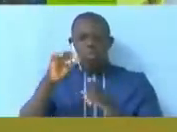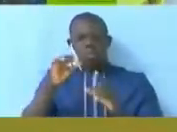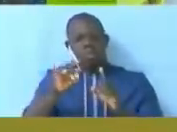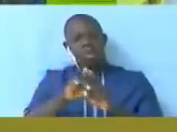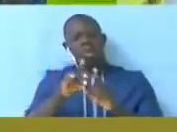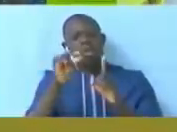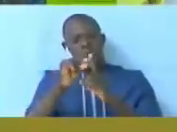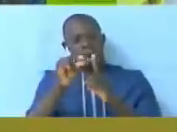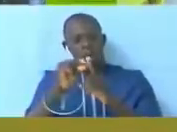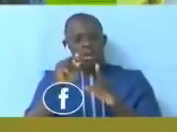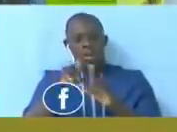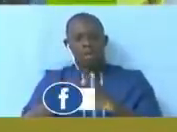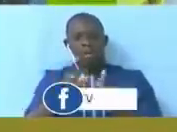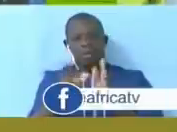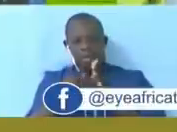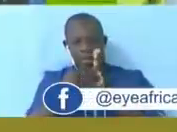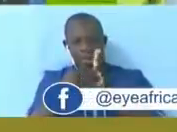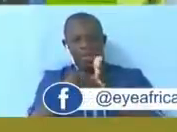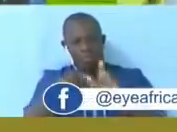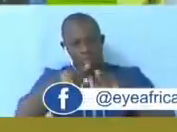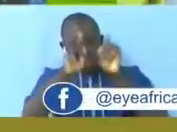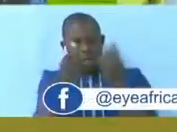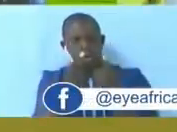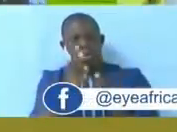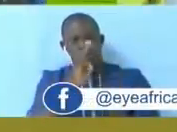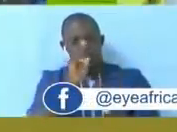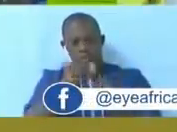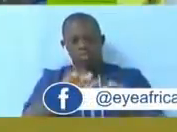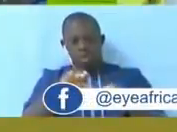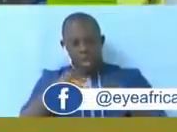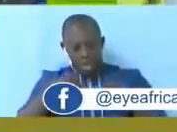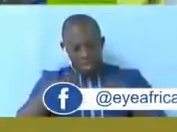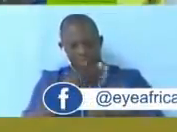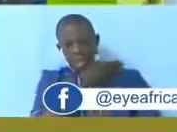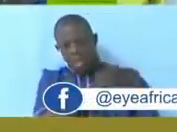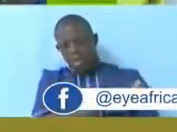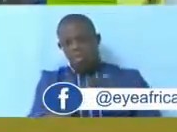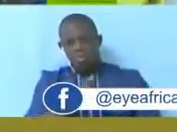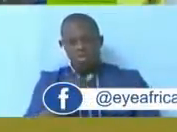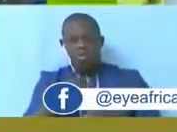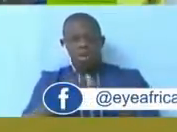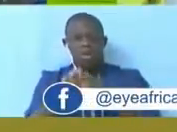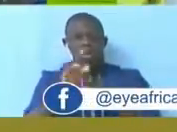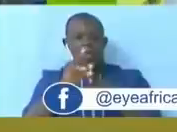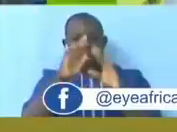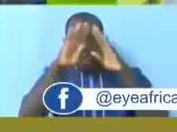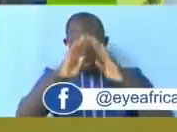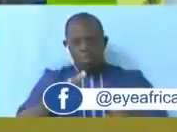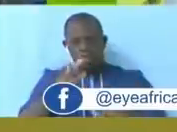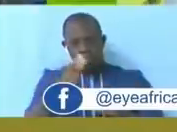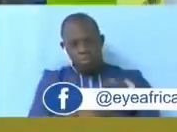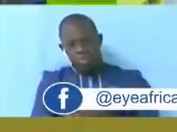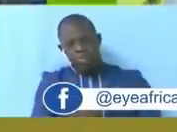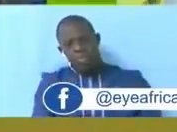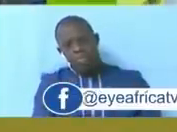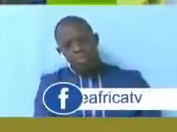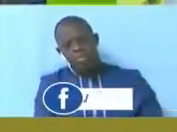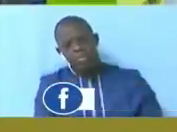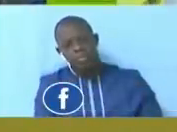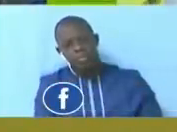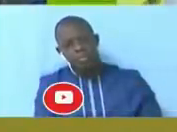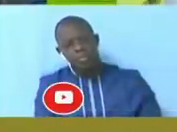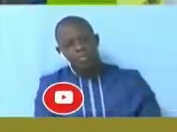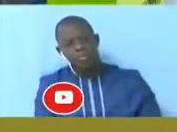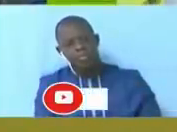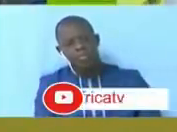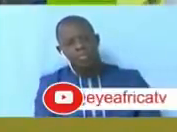give me jail from at of funding Kenya silanga konye ko mbina kumbe kuma kan furan lan nyaton ko maka jube fo abesiro di lan pour ngasilo di